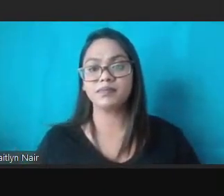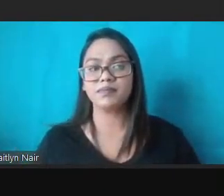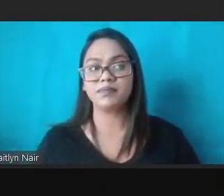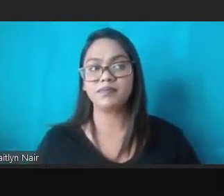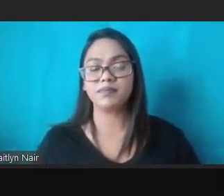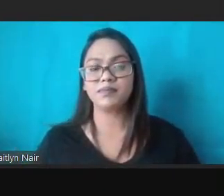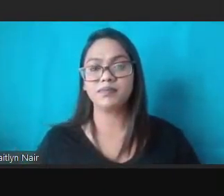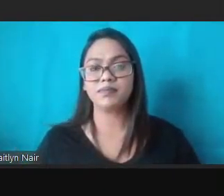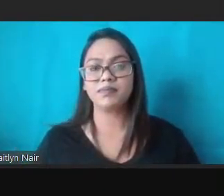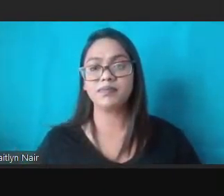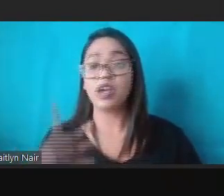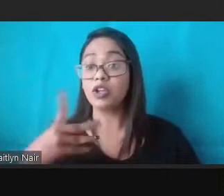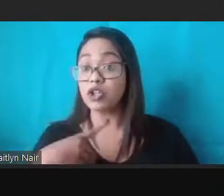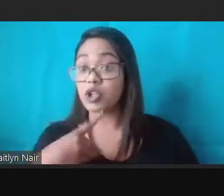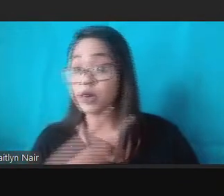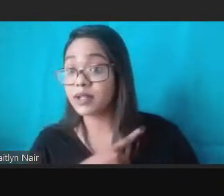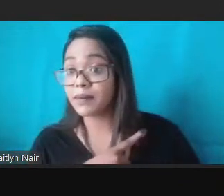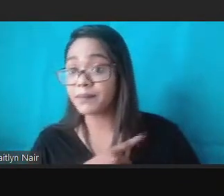Doc?